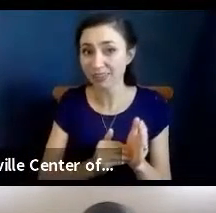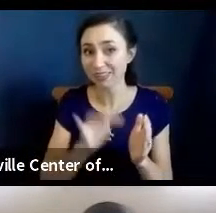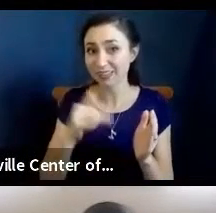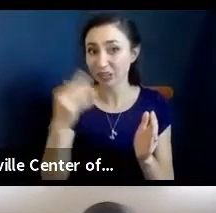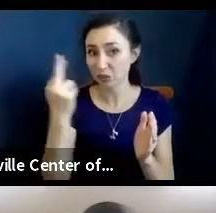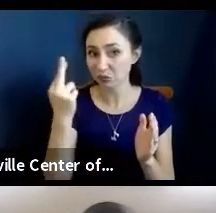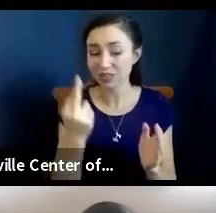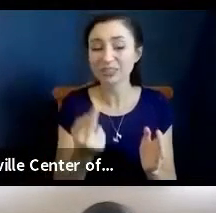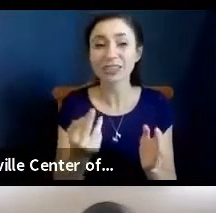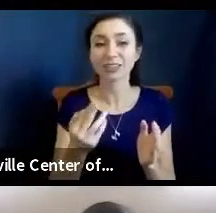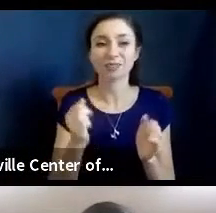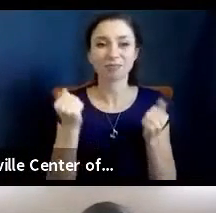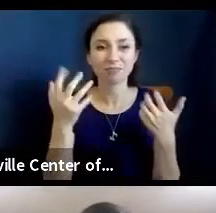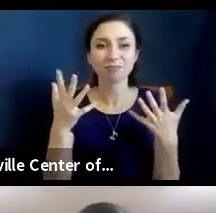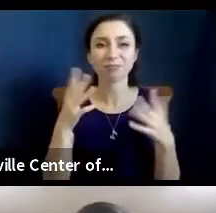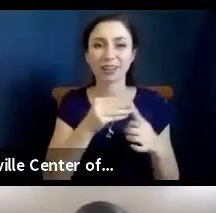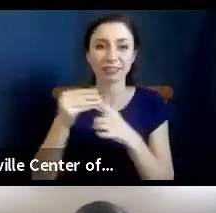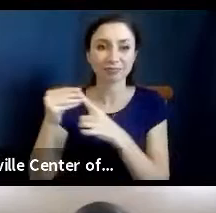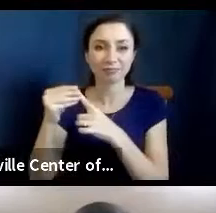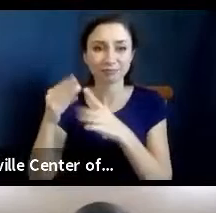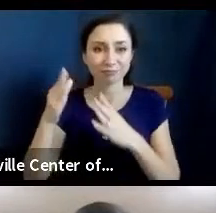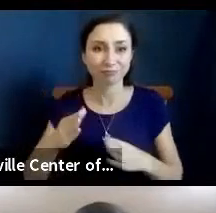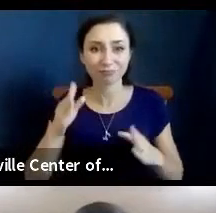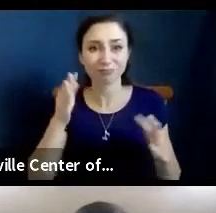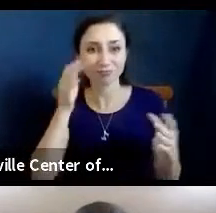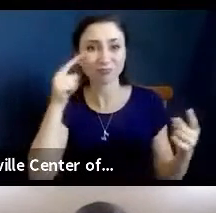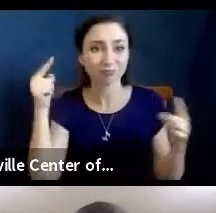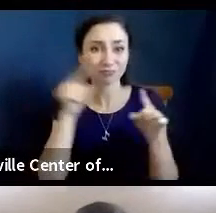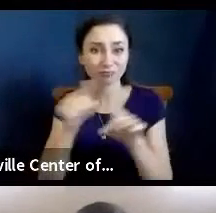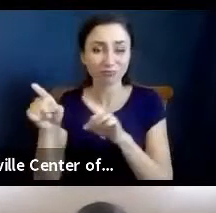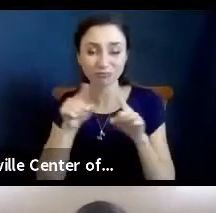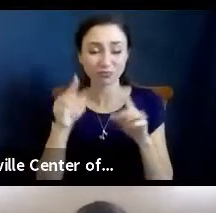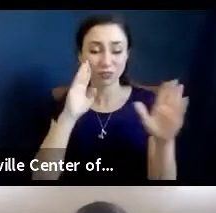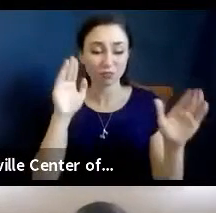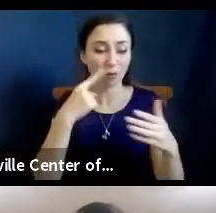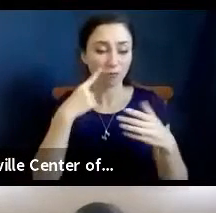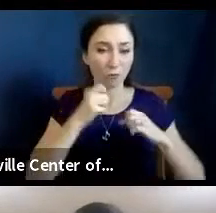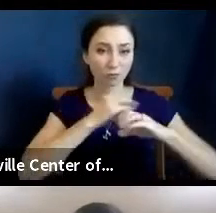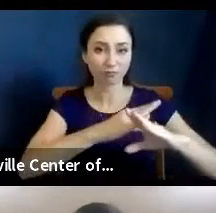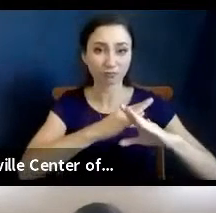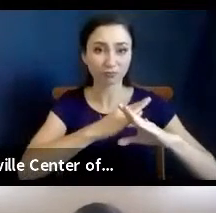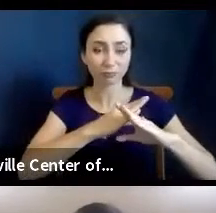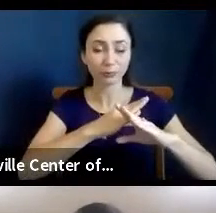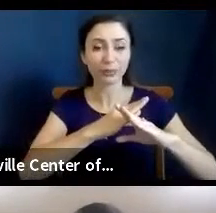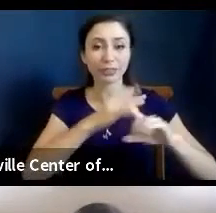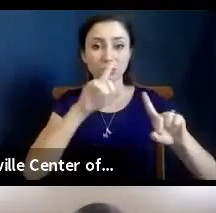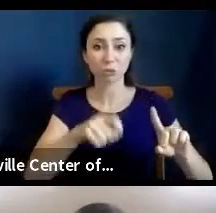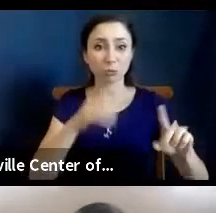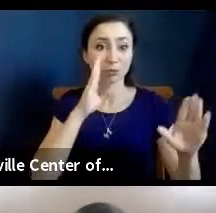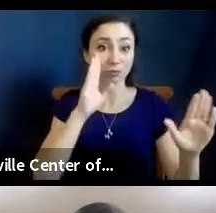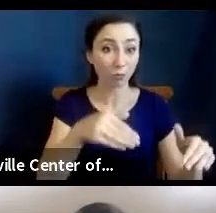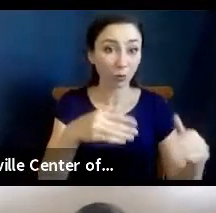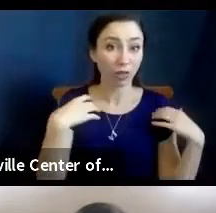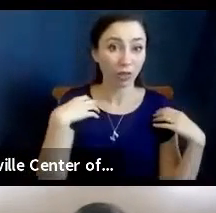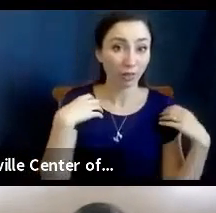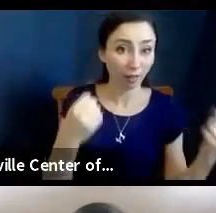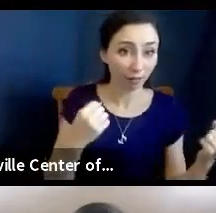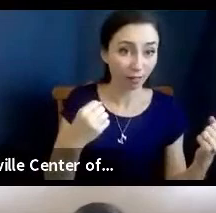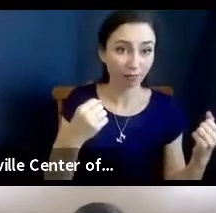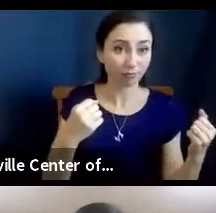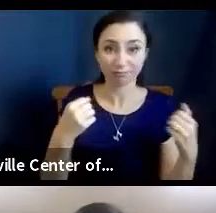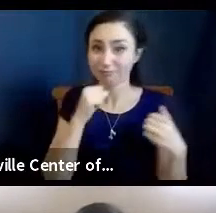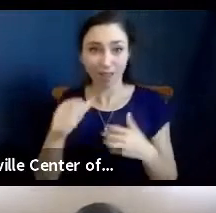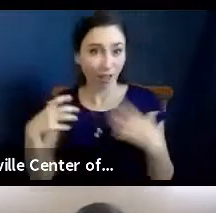the focus of restrictions and protections should be on those at greatest risk, the elderly and immunocompromised, not the healthy people in